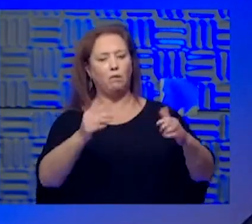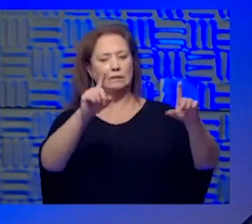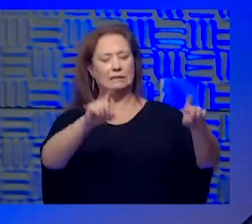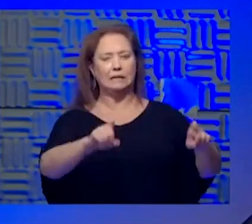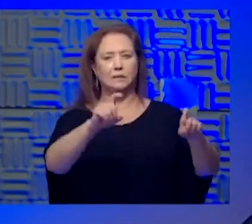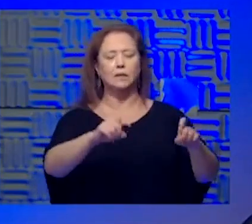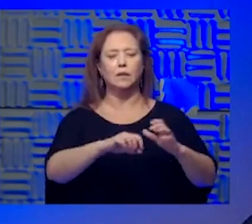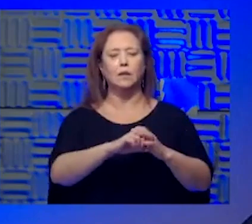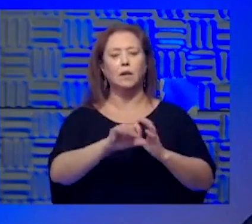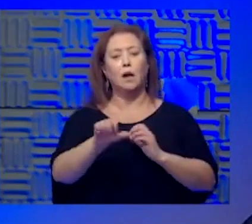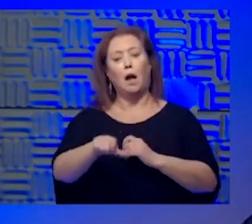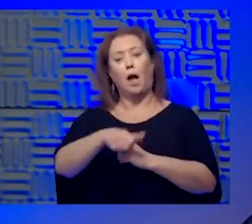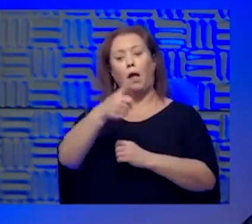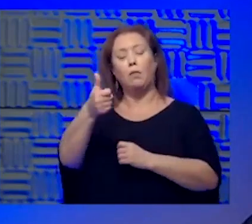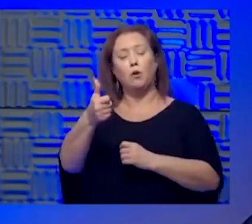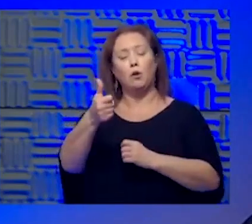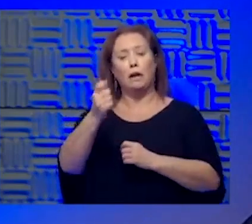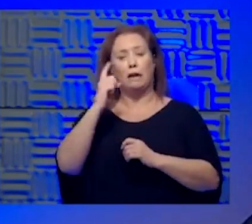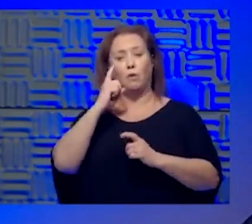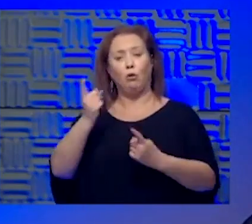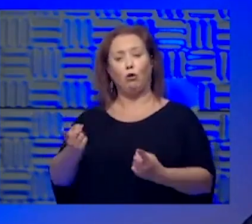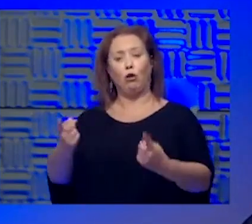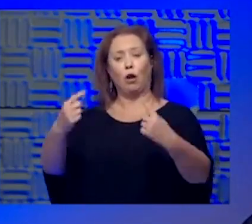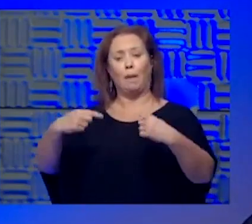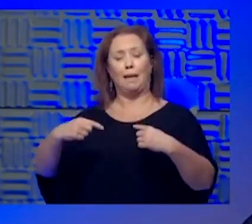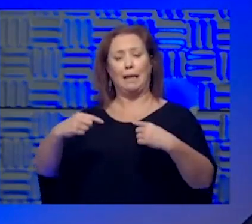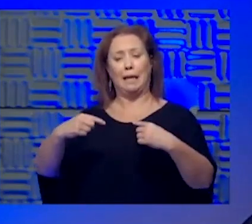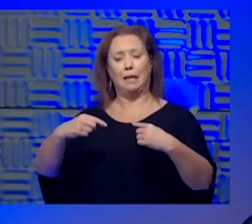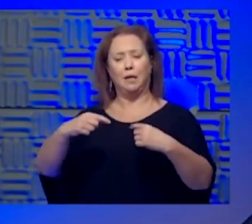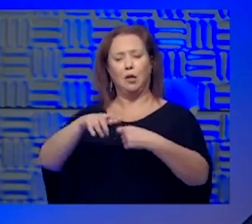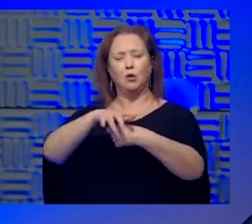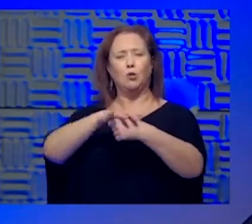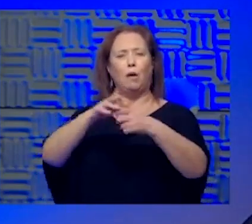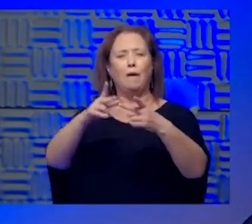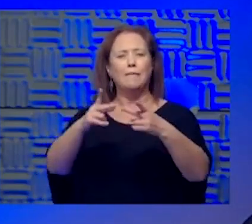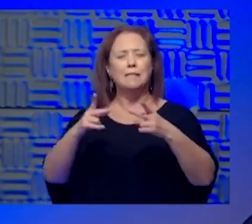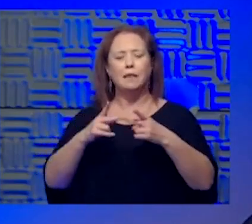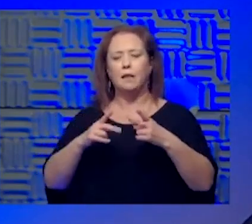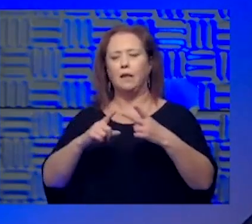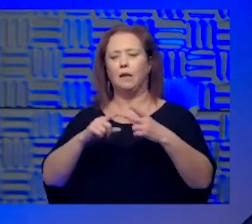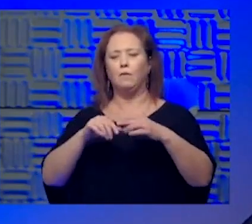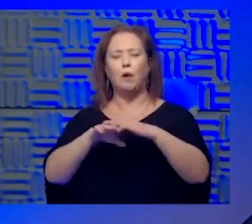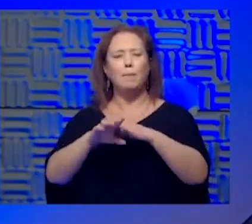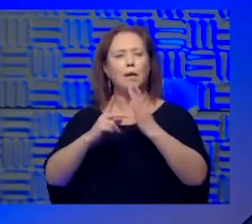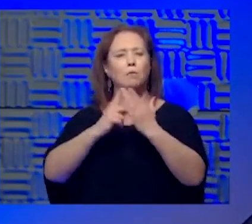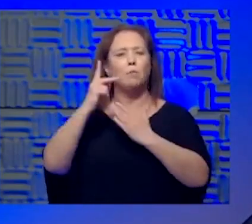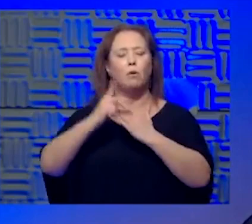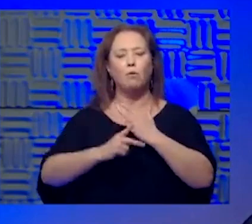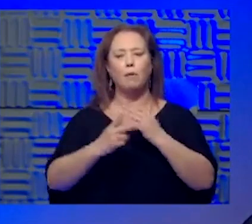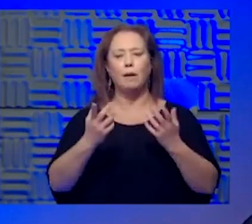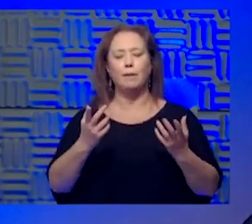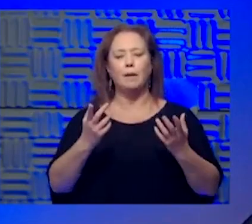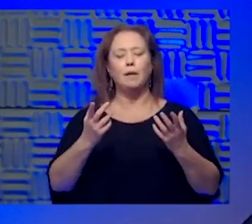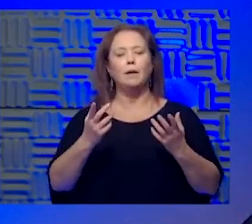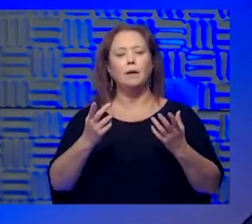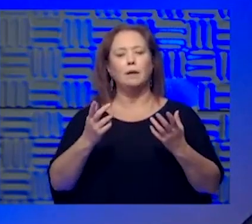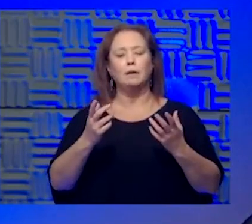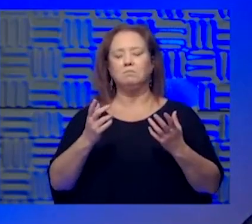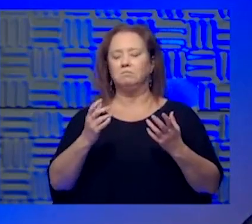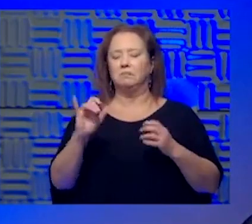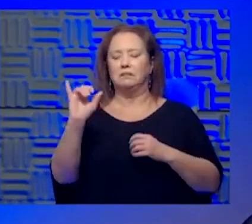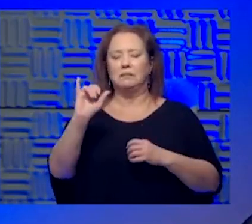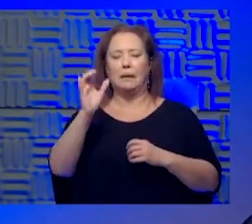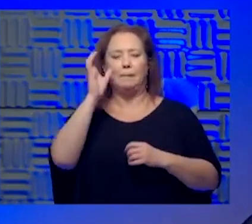other aspect of that is if you are coming into a certain facility or a certain program, just as if you're an